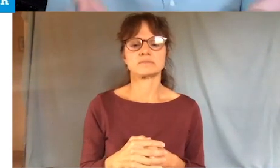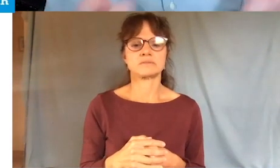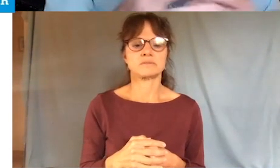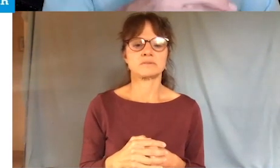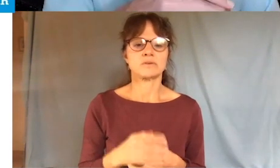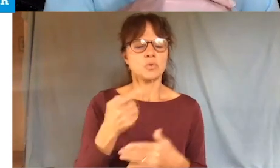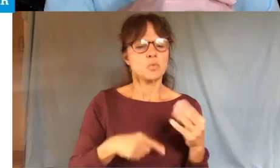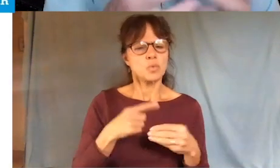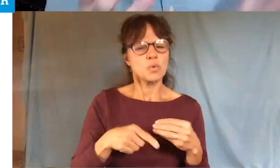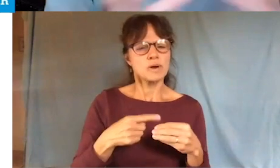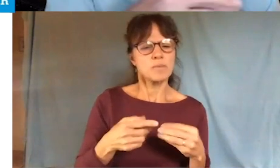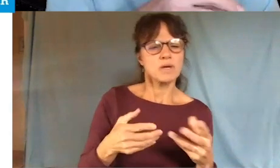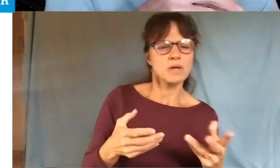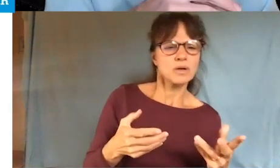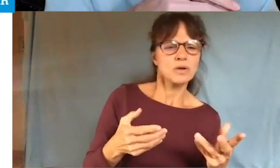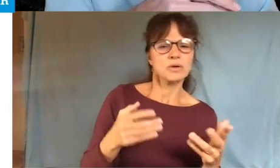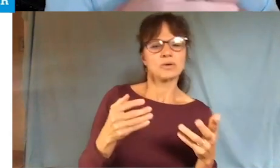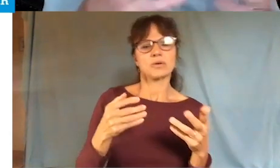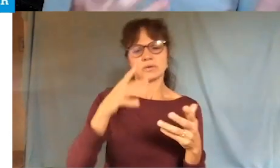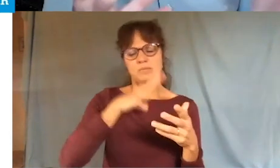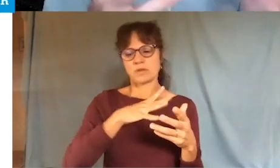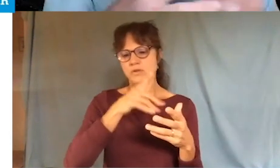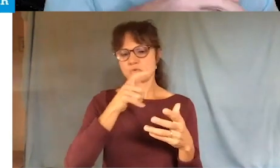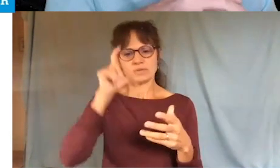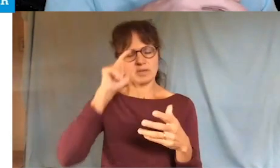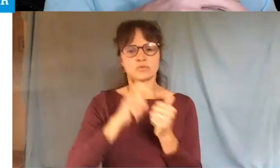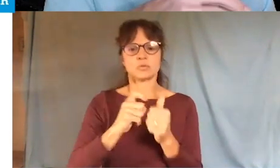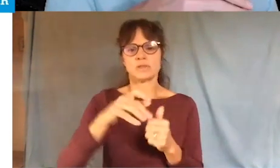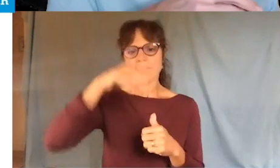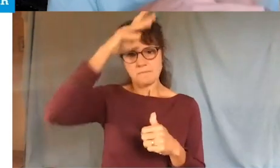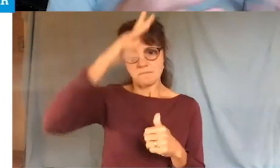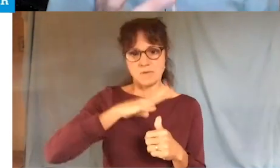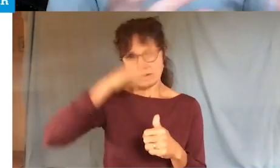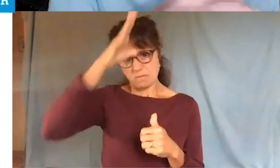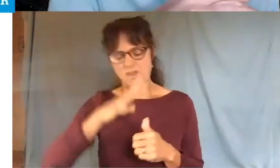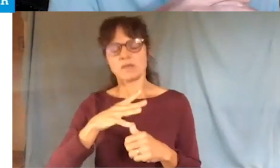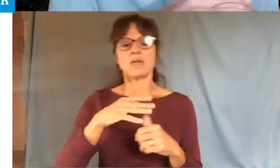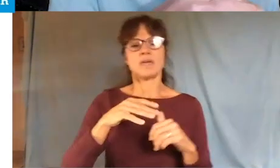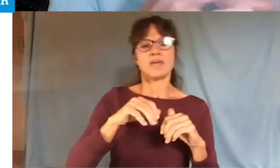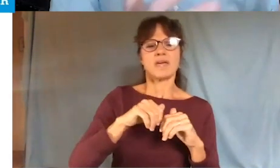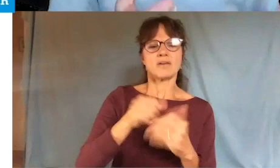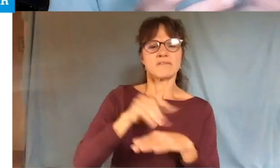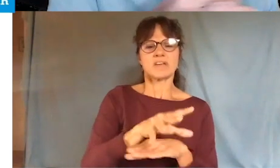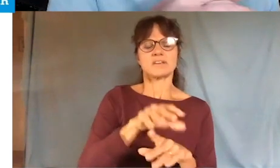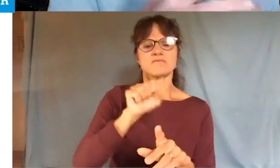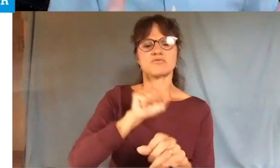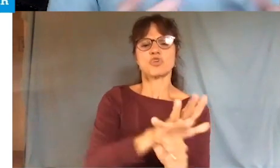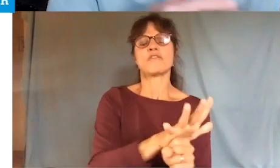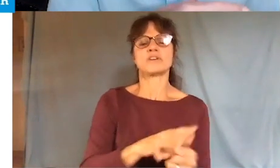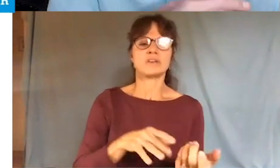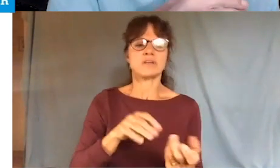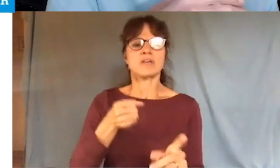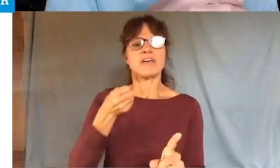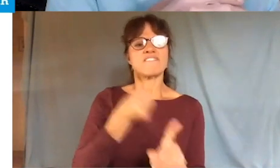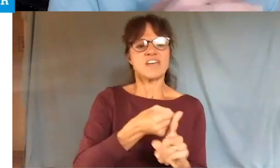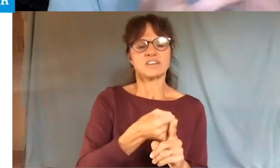Well, what about the communities of men who have sex with men? What do we know about how the effect of COVID-19 has impacted the MSM in the